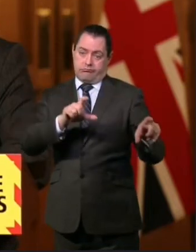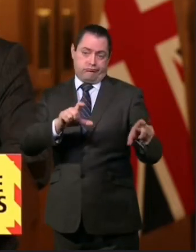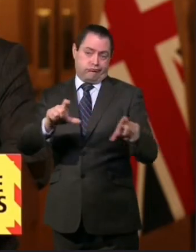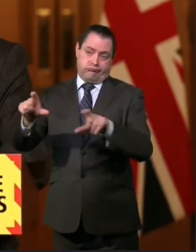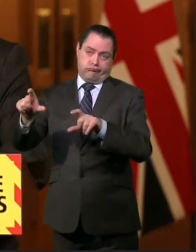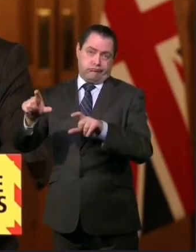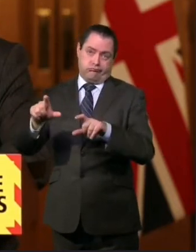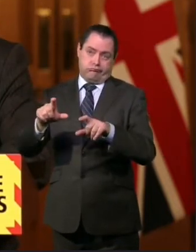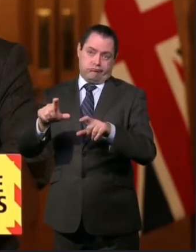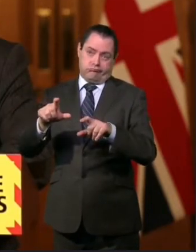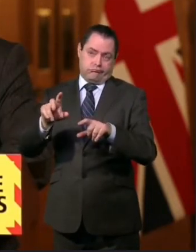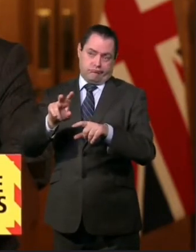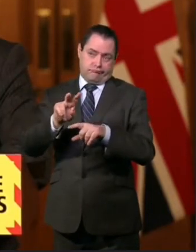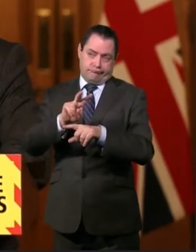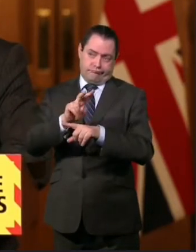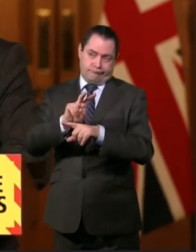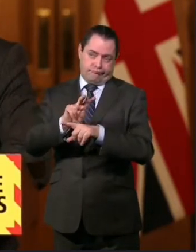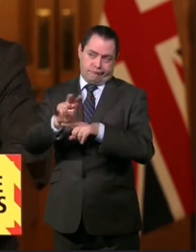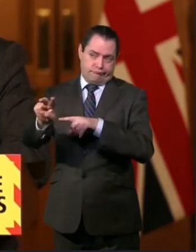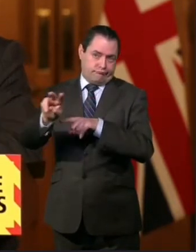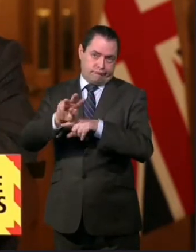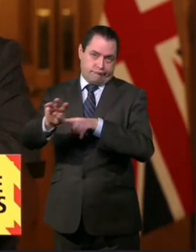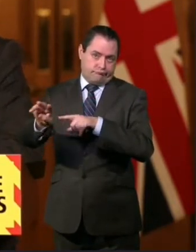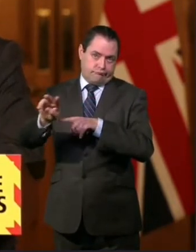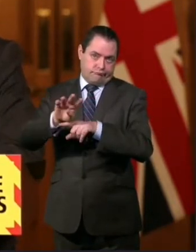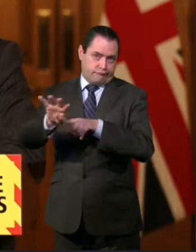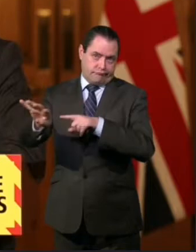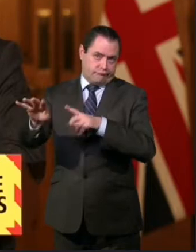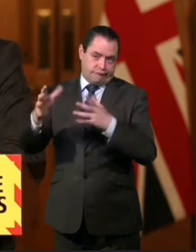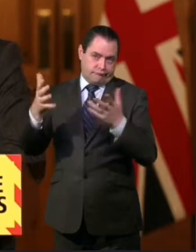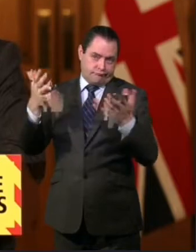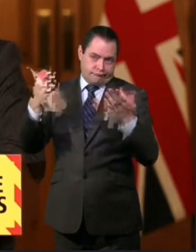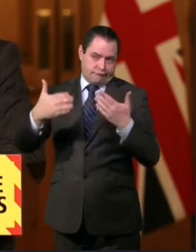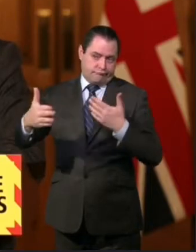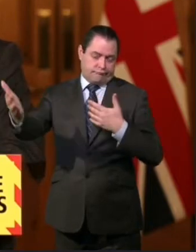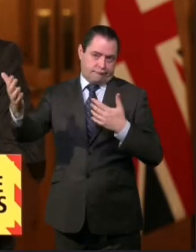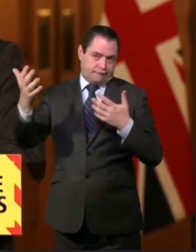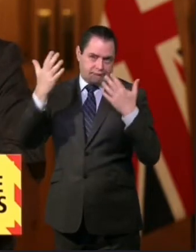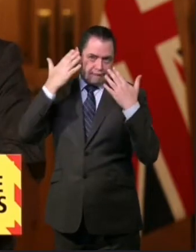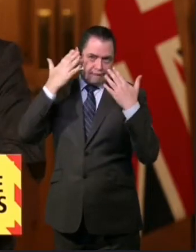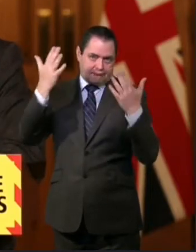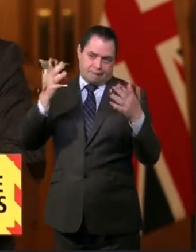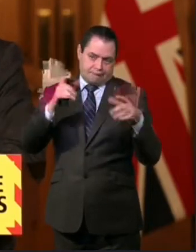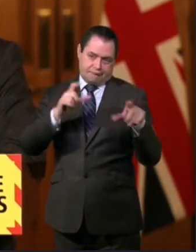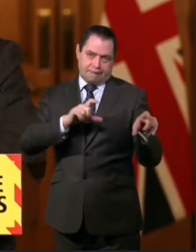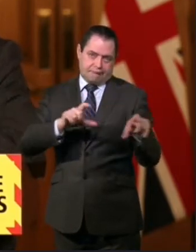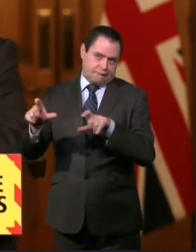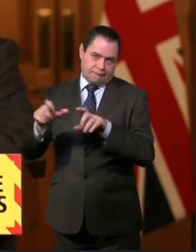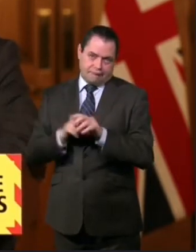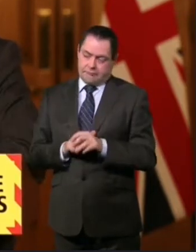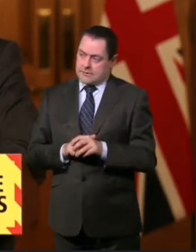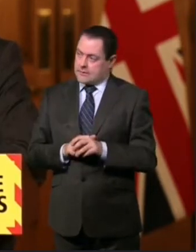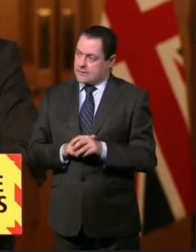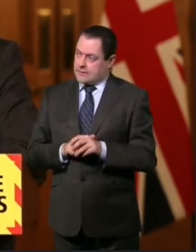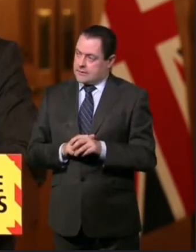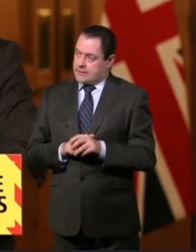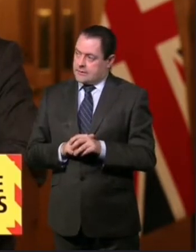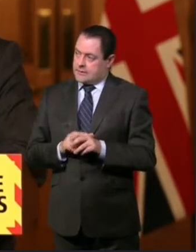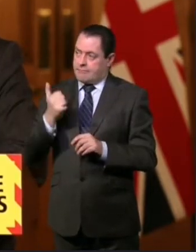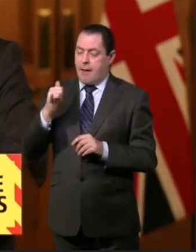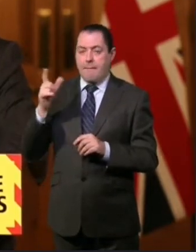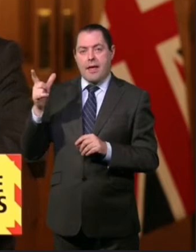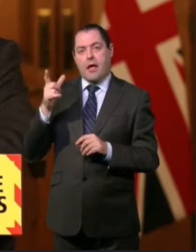I wouldn't want to go further than that. But I think probably you should hear from Chris and Patrick on that, and certainly on